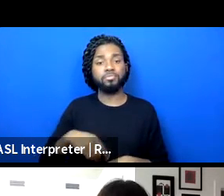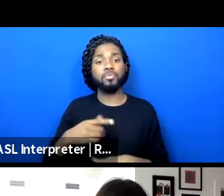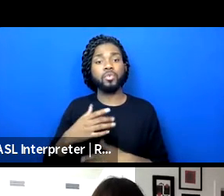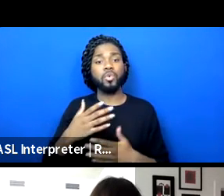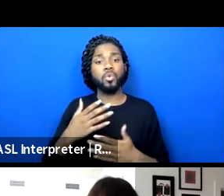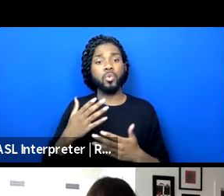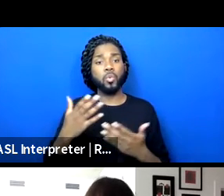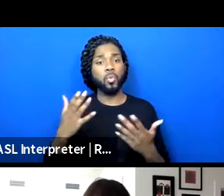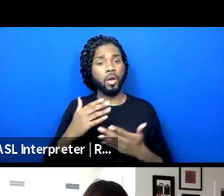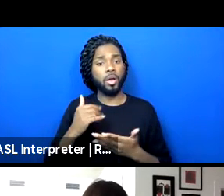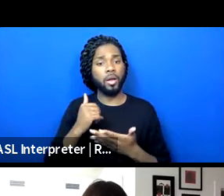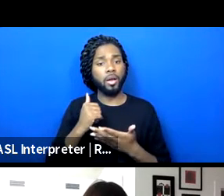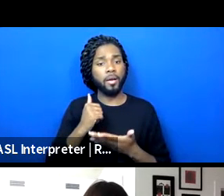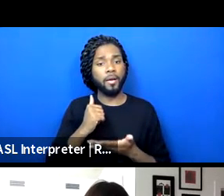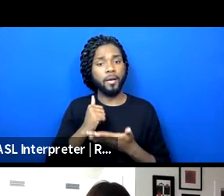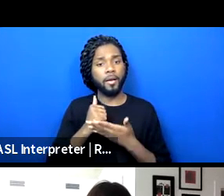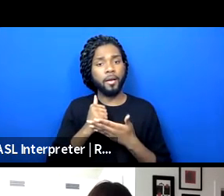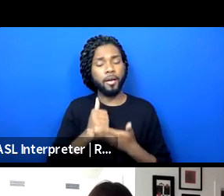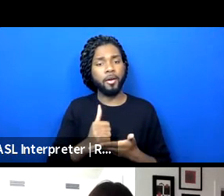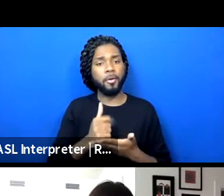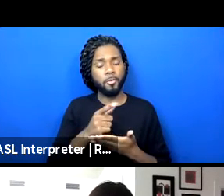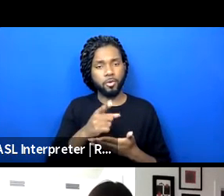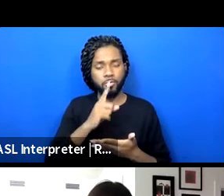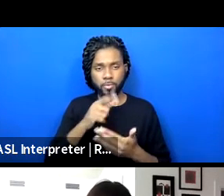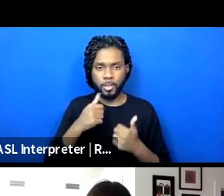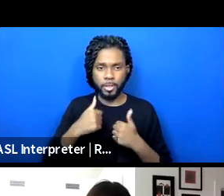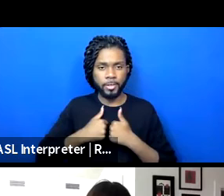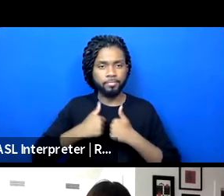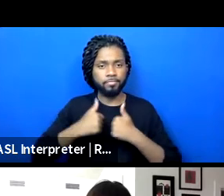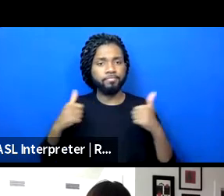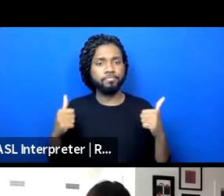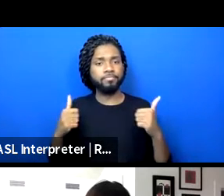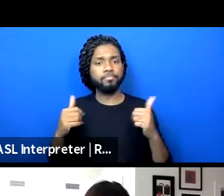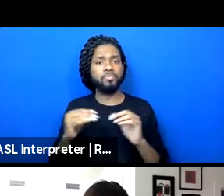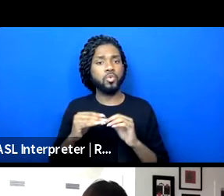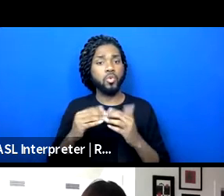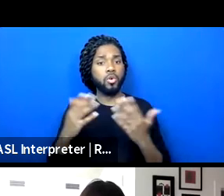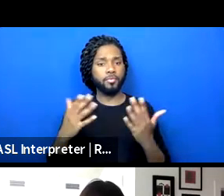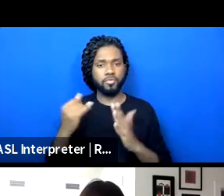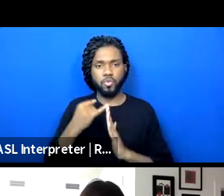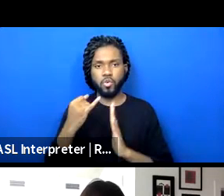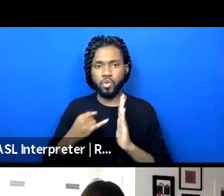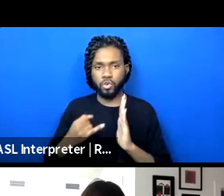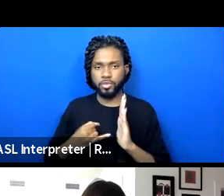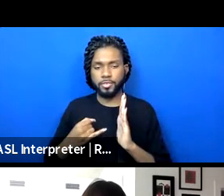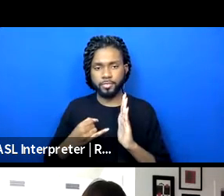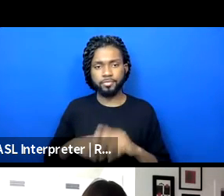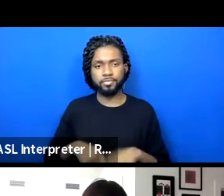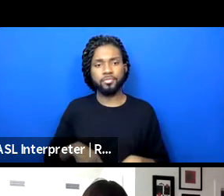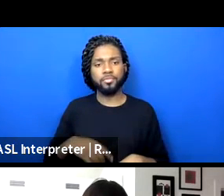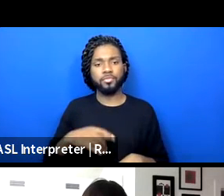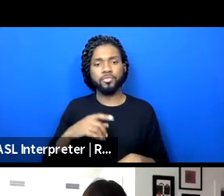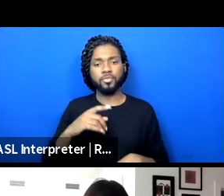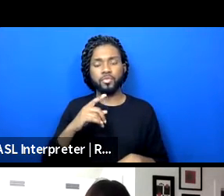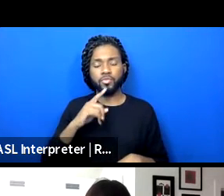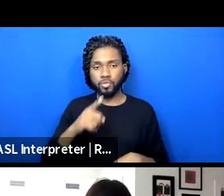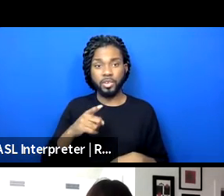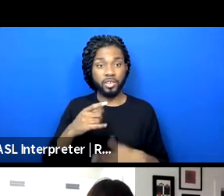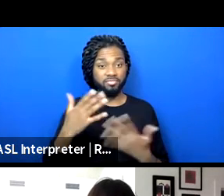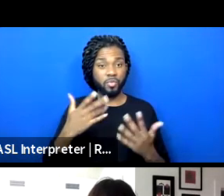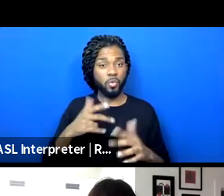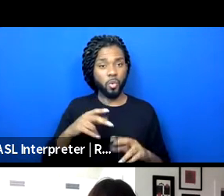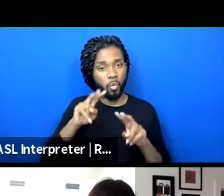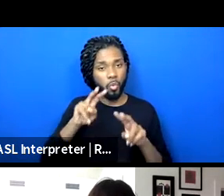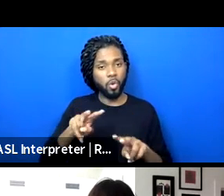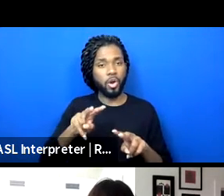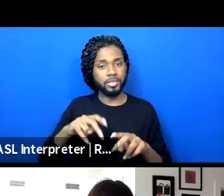out of her shell was the arts. It was actually looking at Disney movies